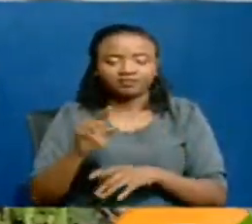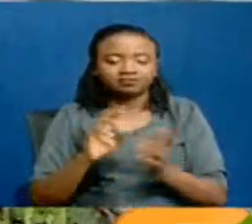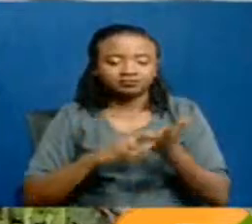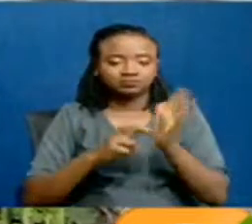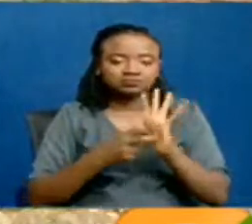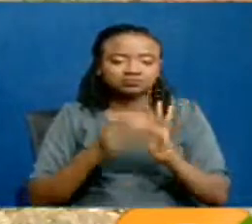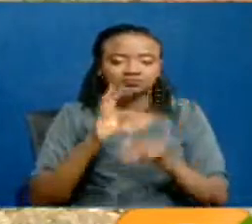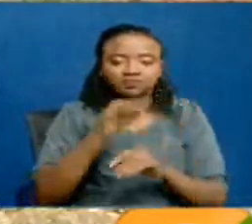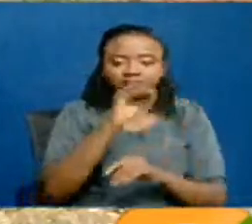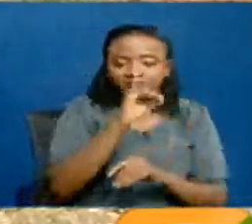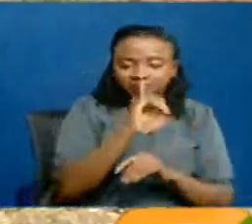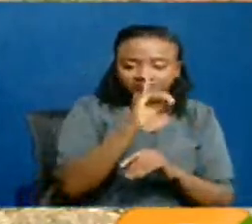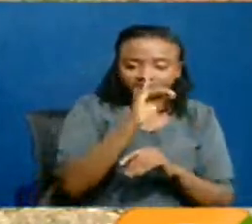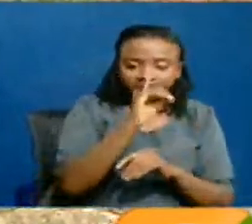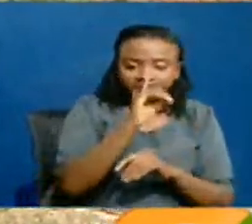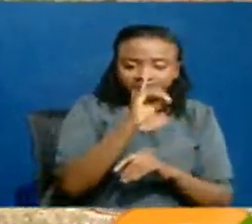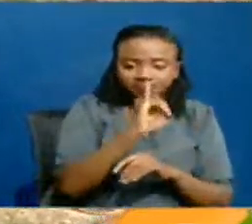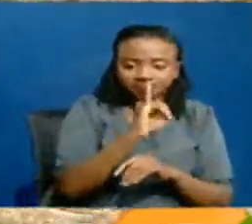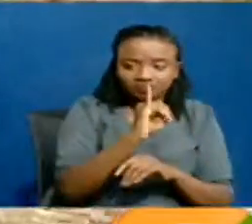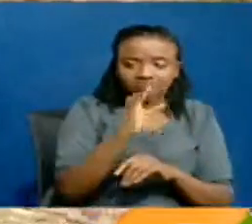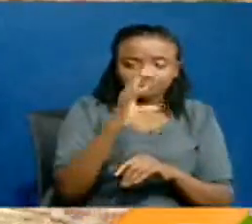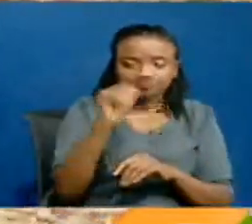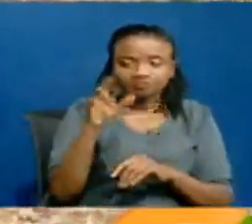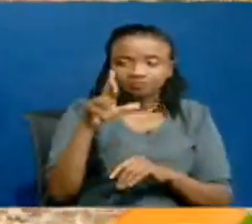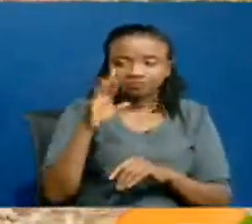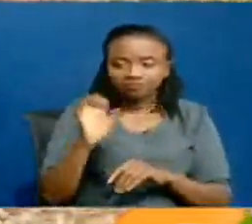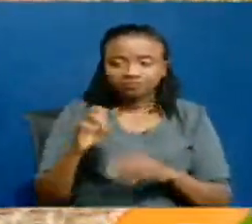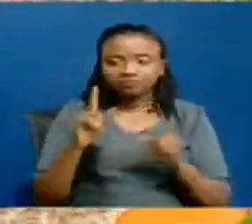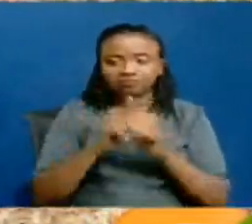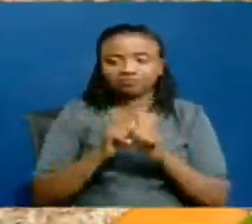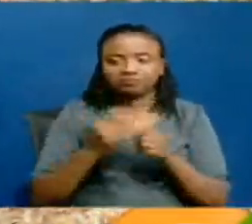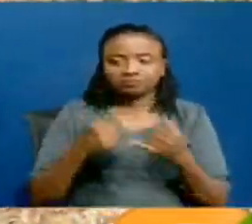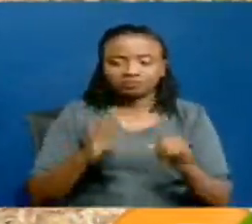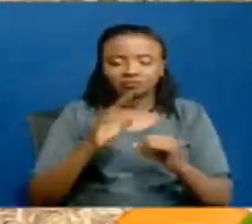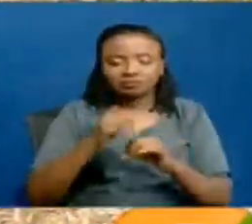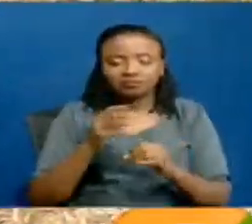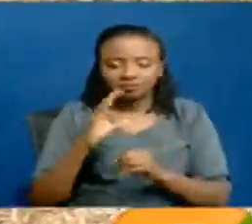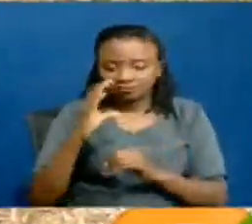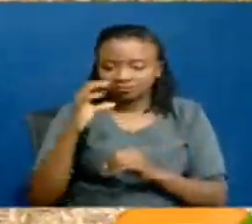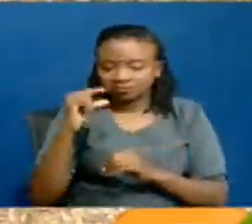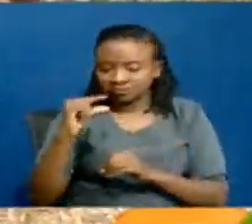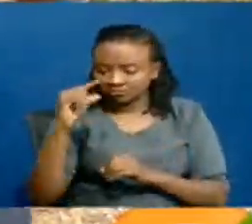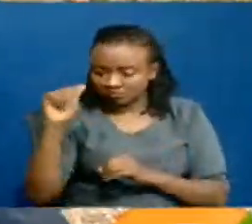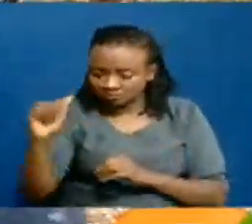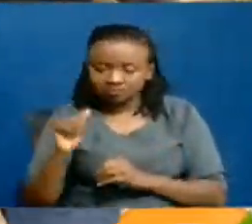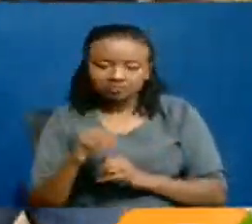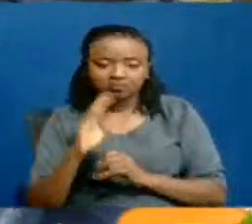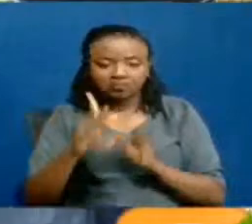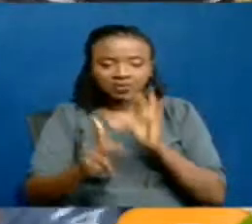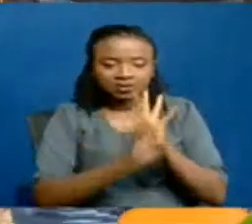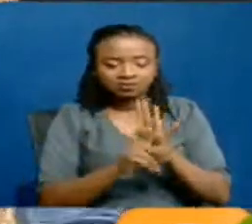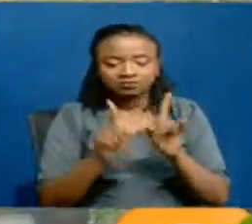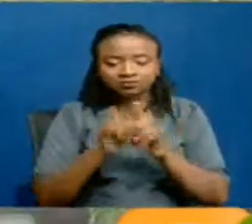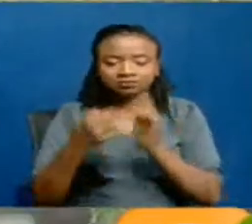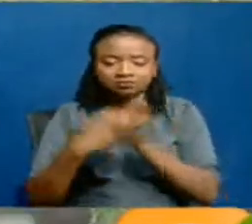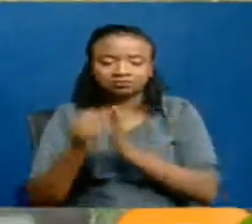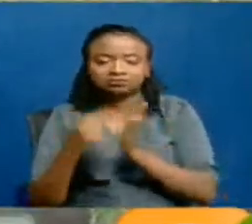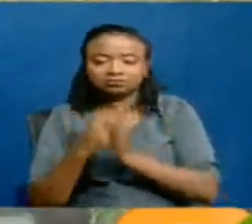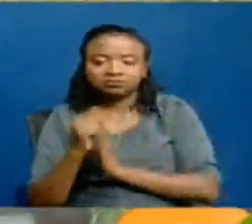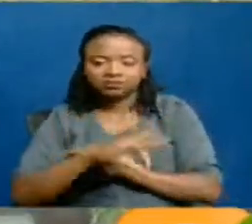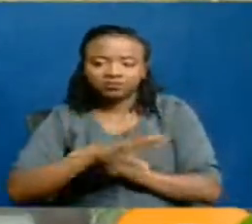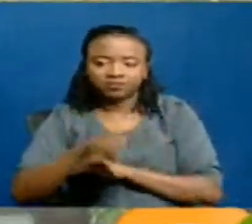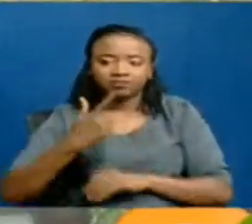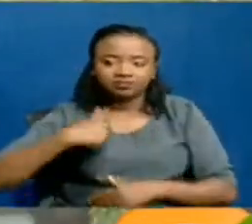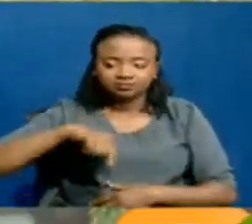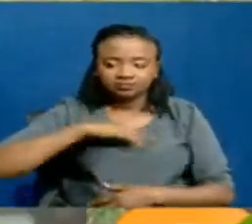Care Foundation and implemented by the Cereal Growers Association in Kitui and Makueni counties. We have